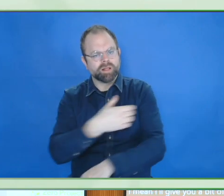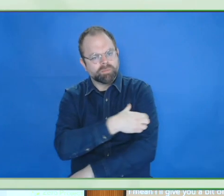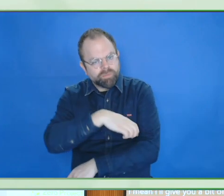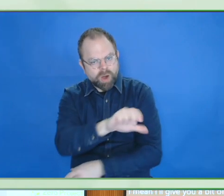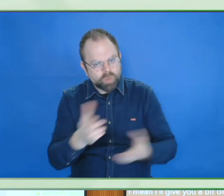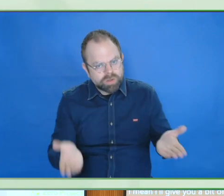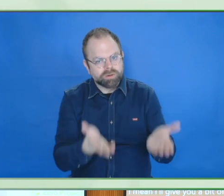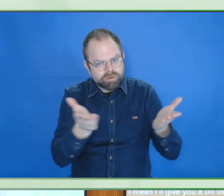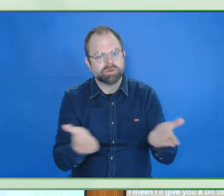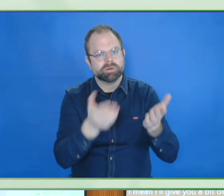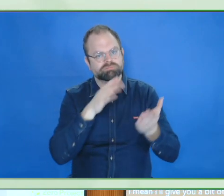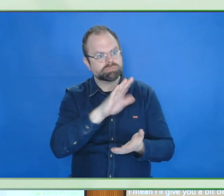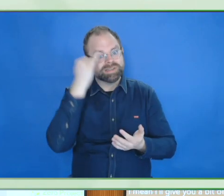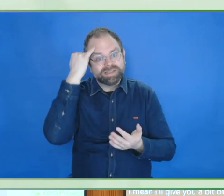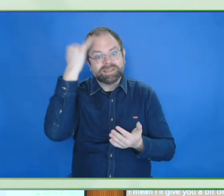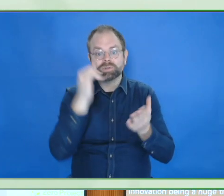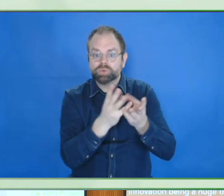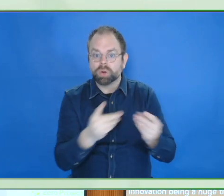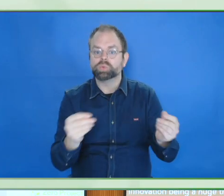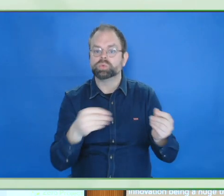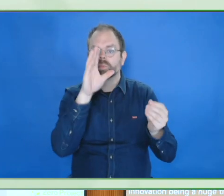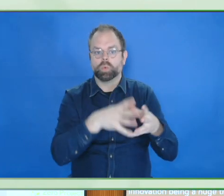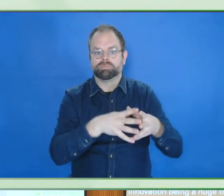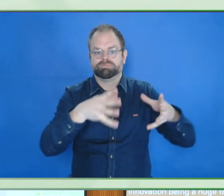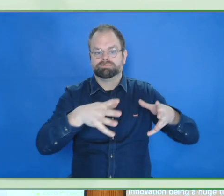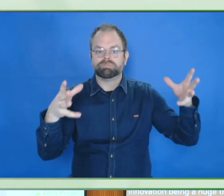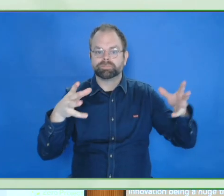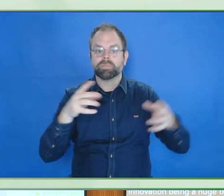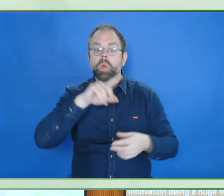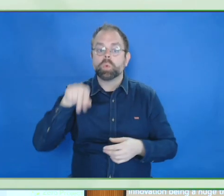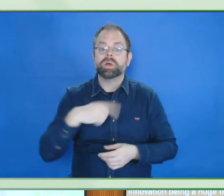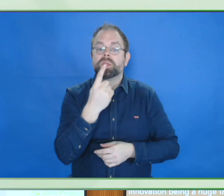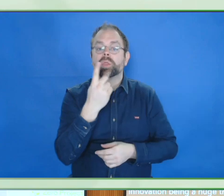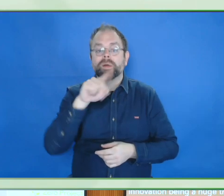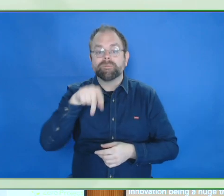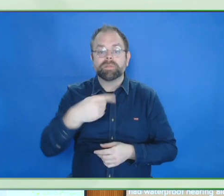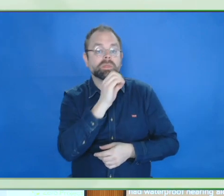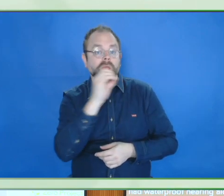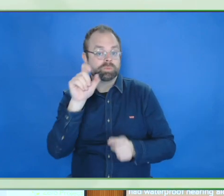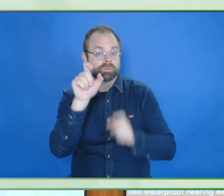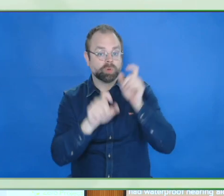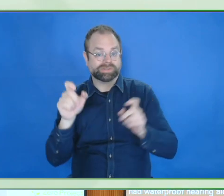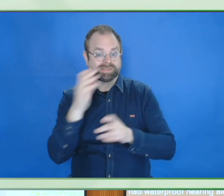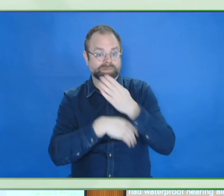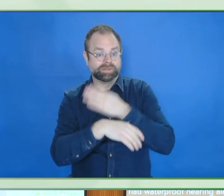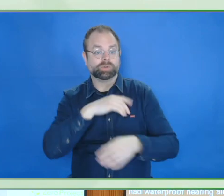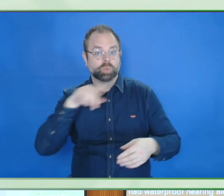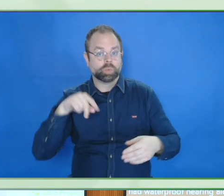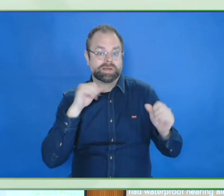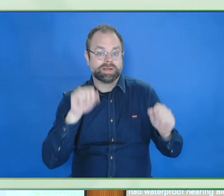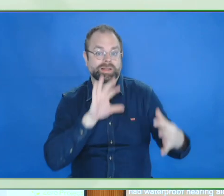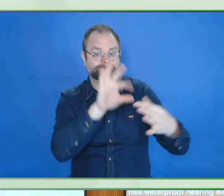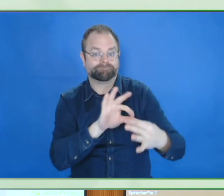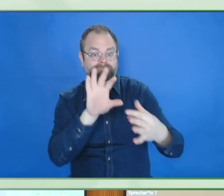in my life. I've only had waterproof hearing aids for a year and a half. Before that, I couldn't go outside if it ever even looked like it was going to rain. I